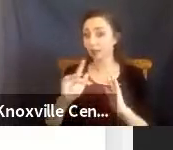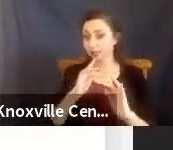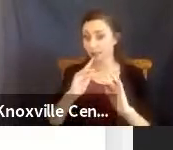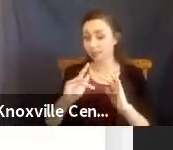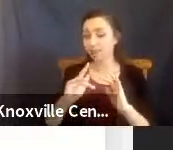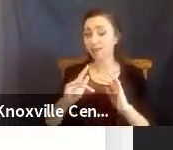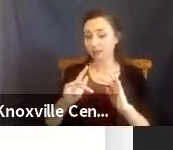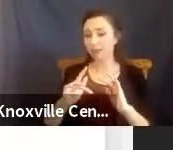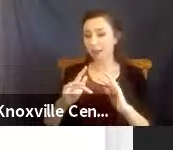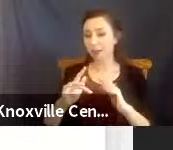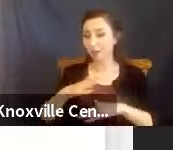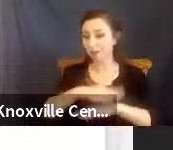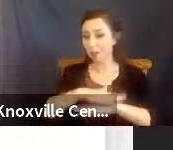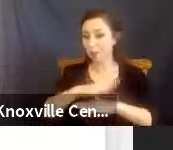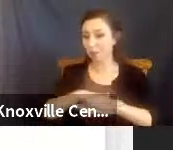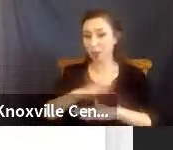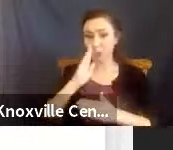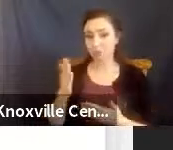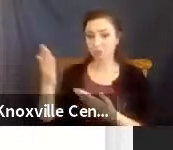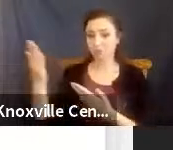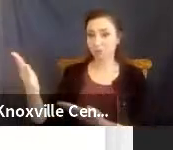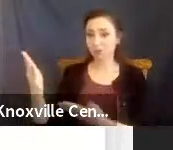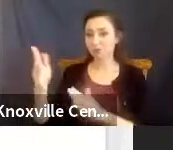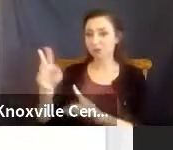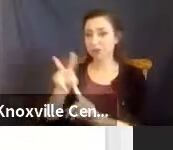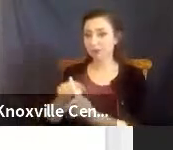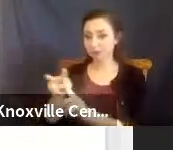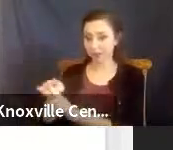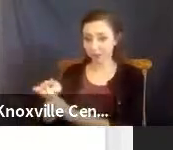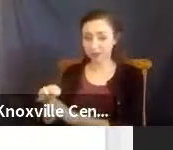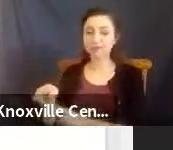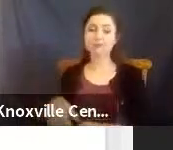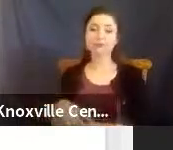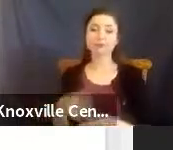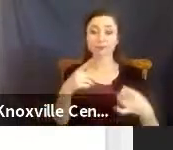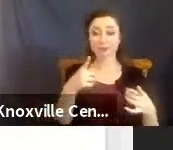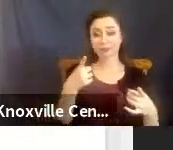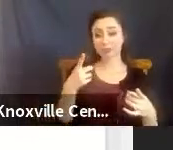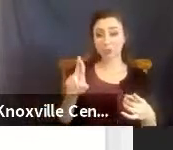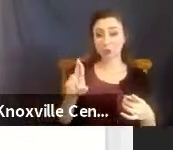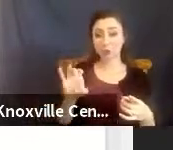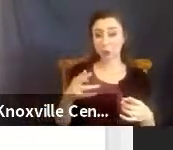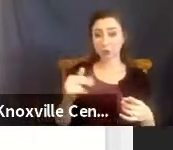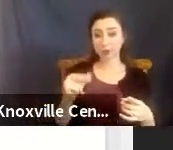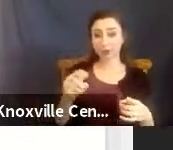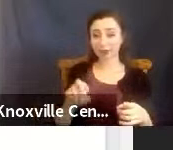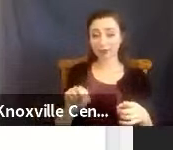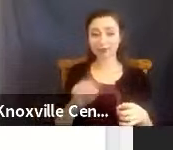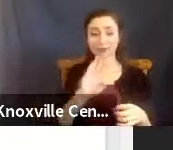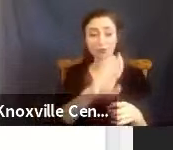And when Dr. Buchanan was doing her presentation, she mentioned that